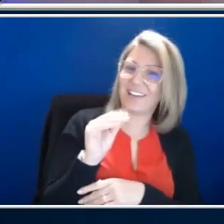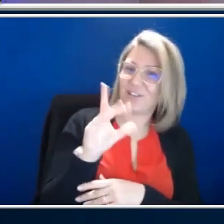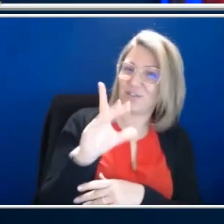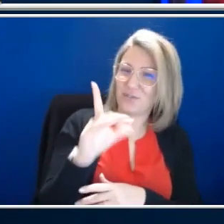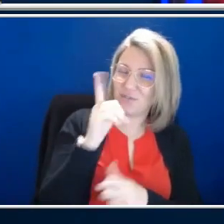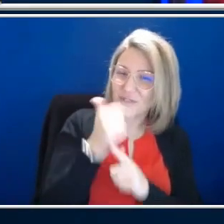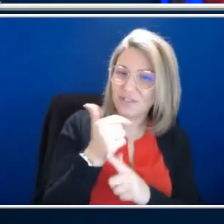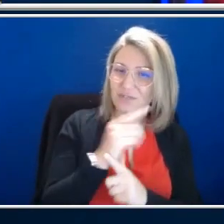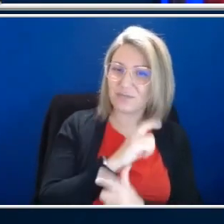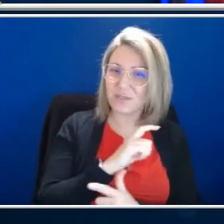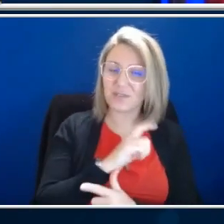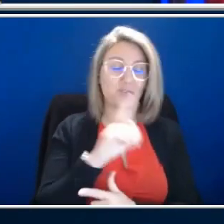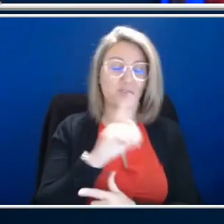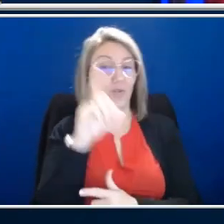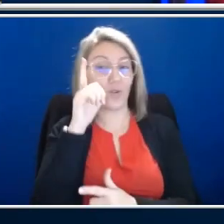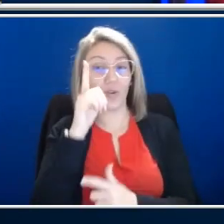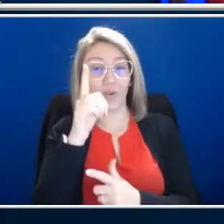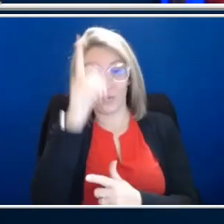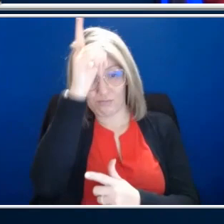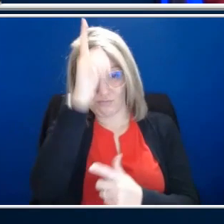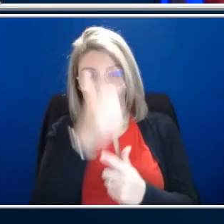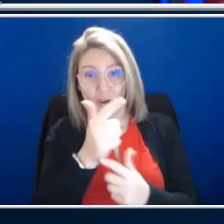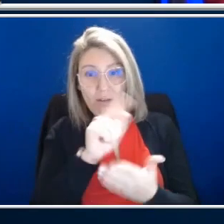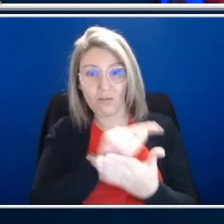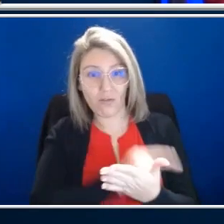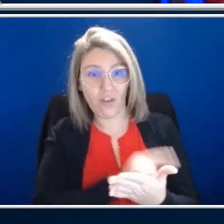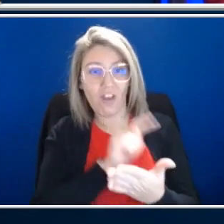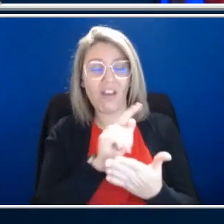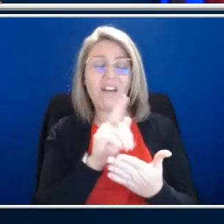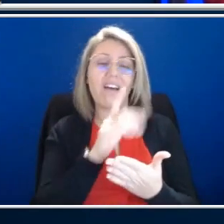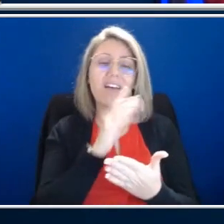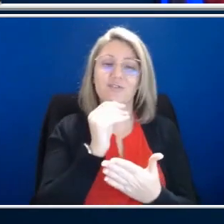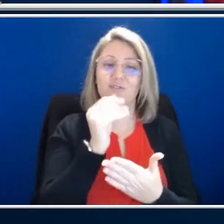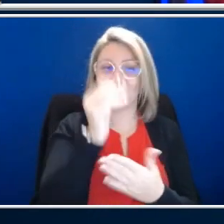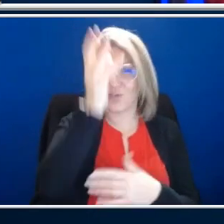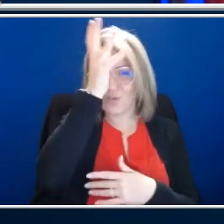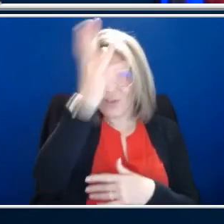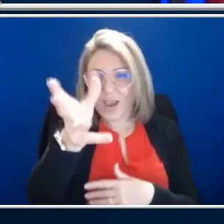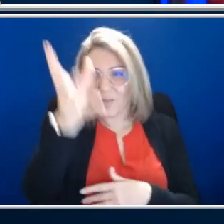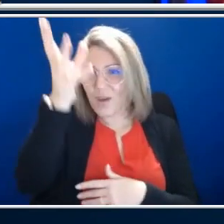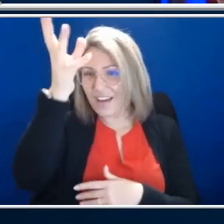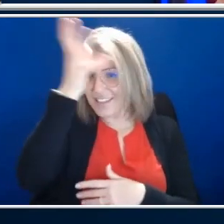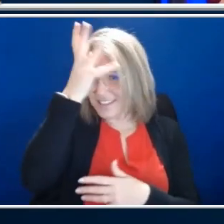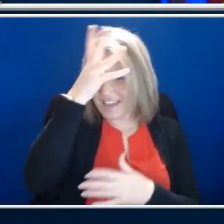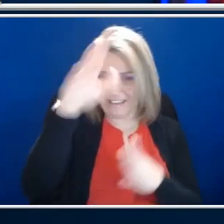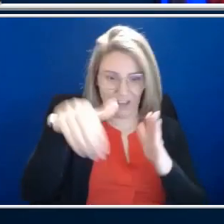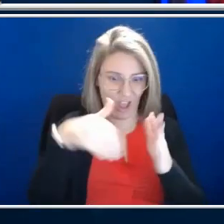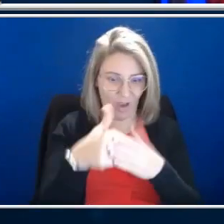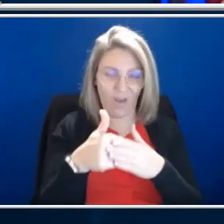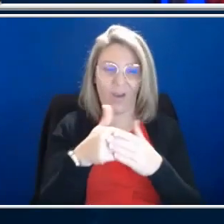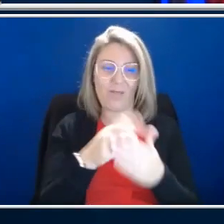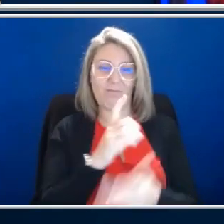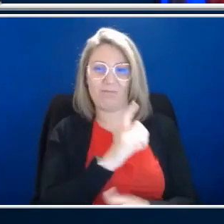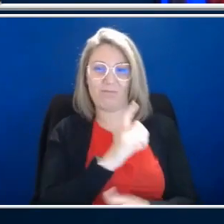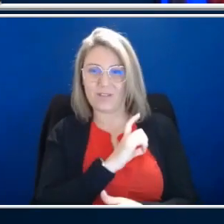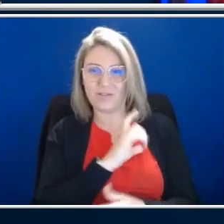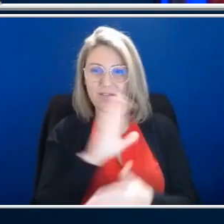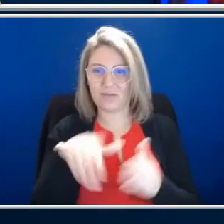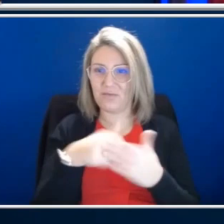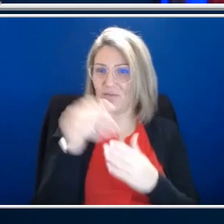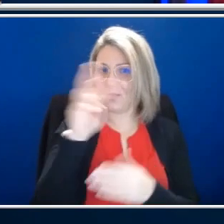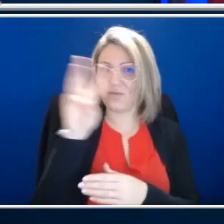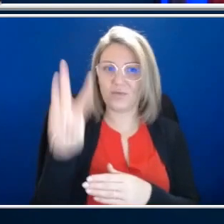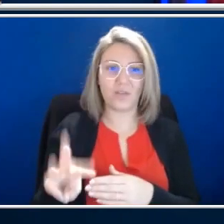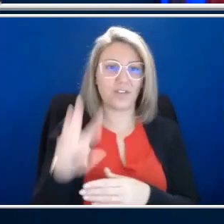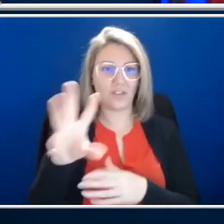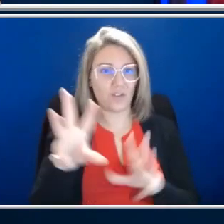Your brother-in-law is a police officer. Your grandpa and your dad were also police officers. All in Wichita. Your family has